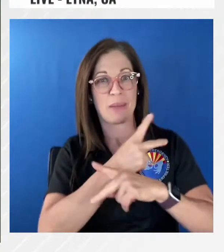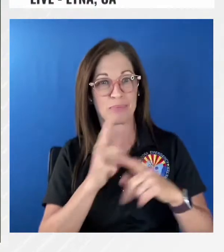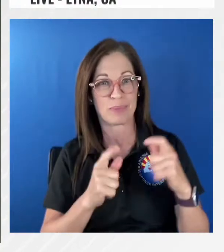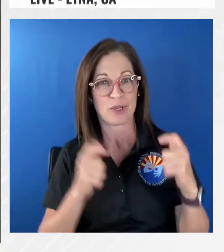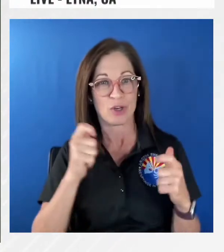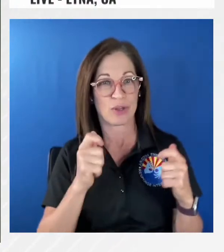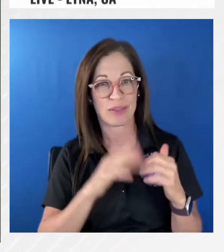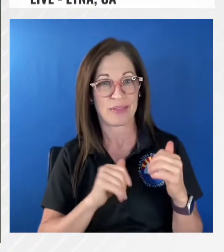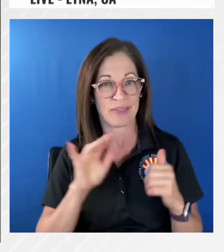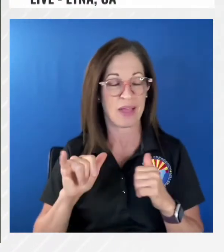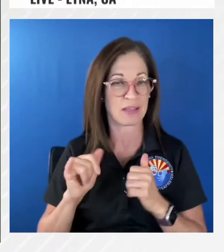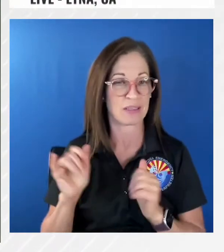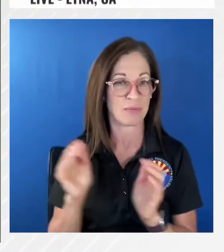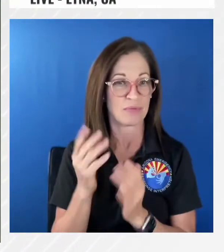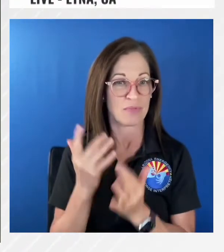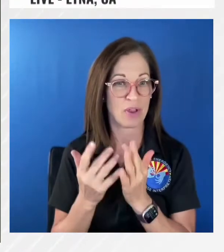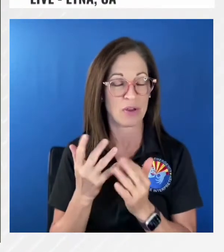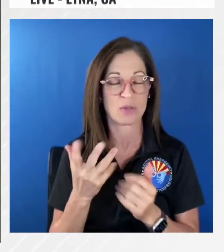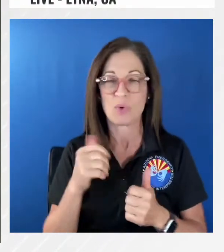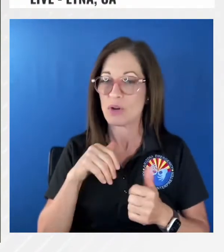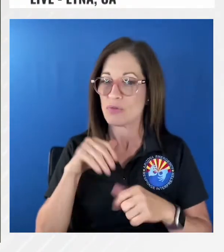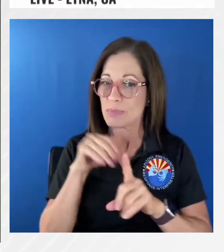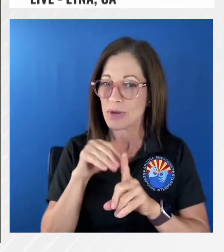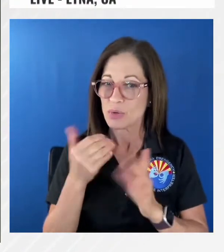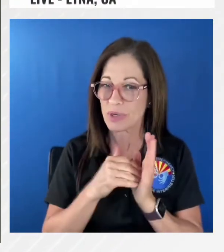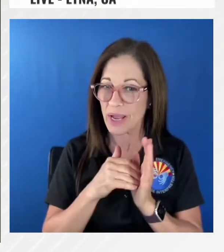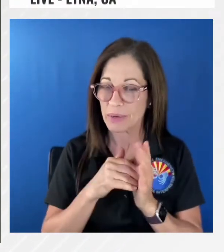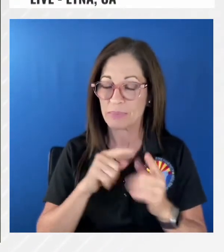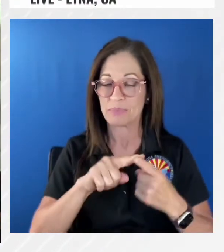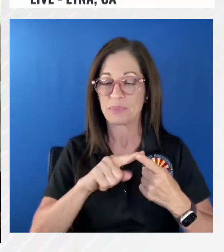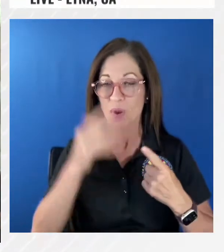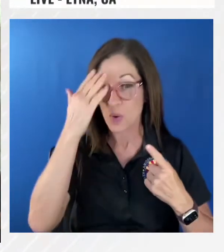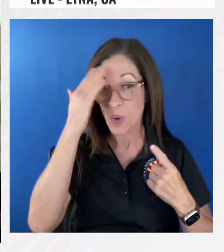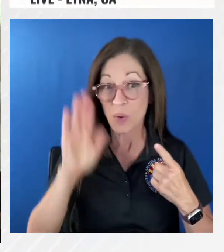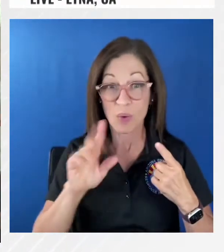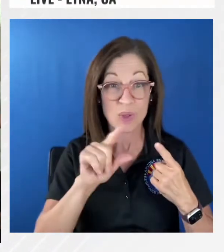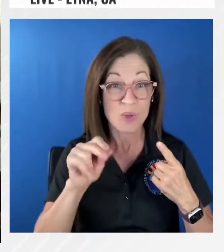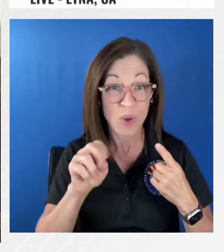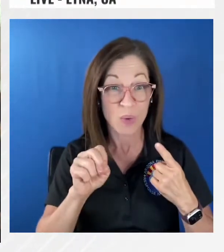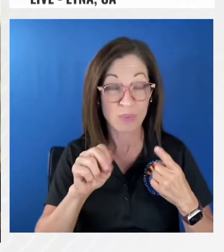that. Again, know your zone and 211. Thank you.